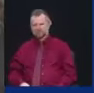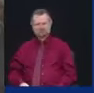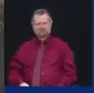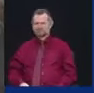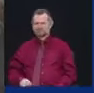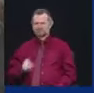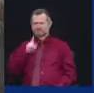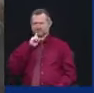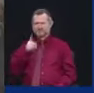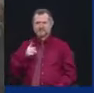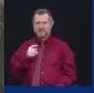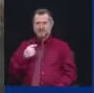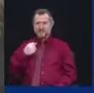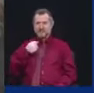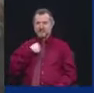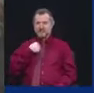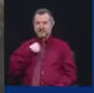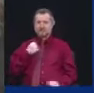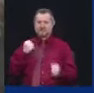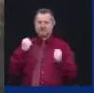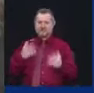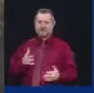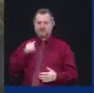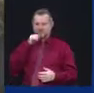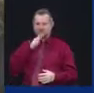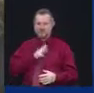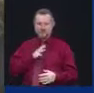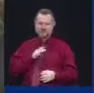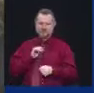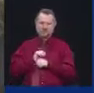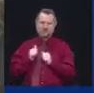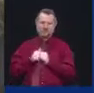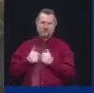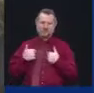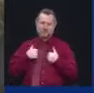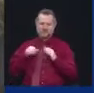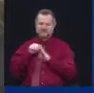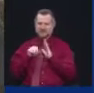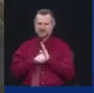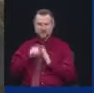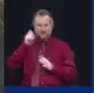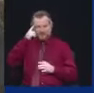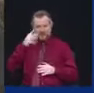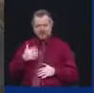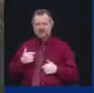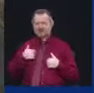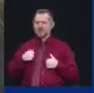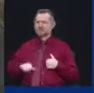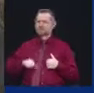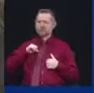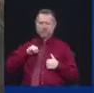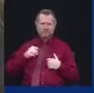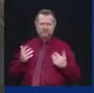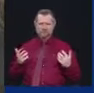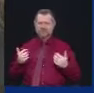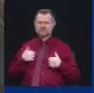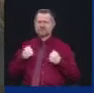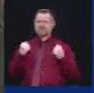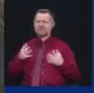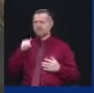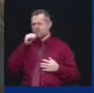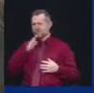I have many women who are working in state government. I'm very proud that we probably have more women in